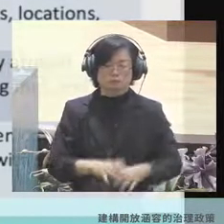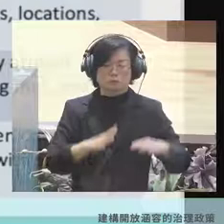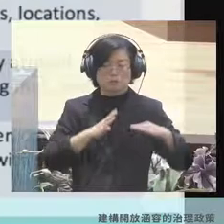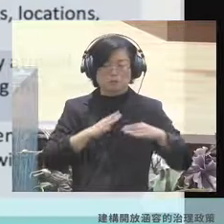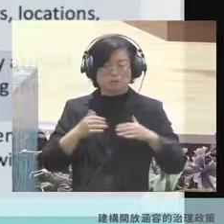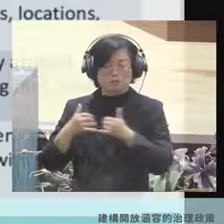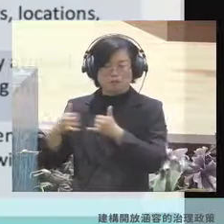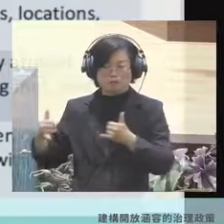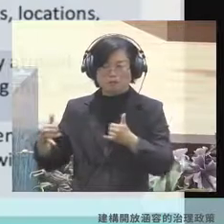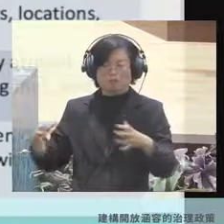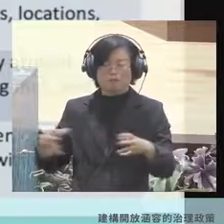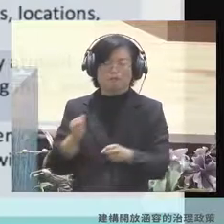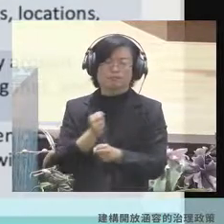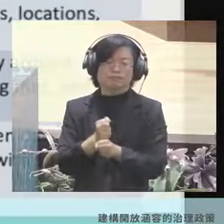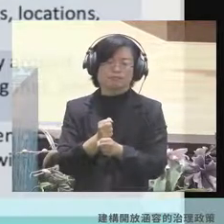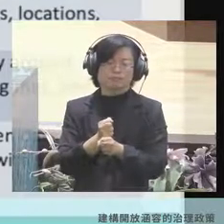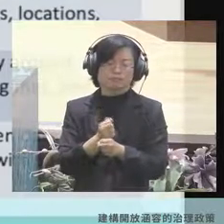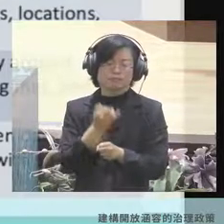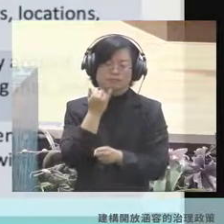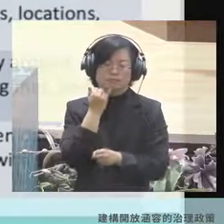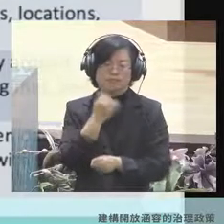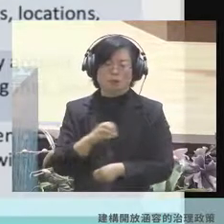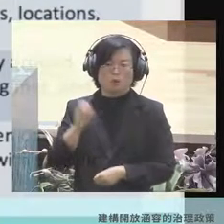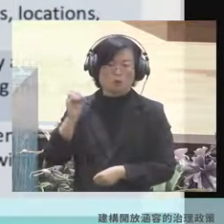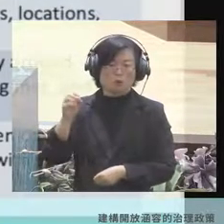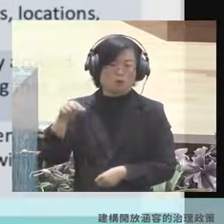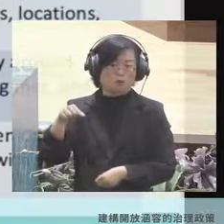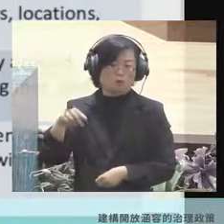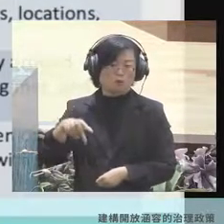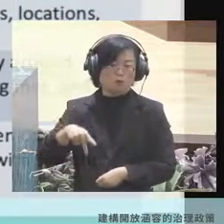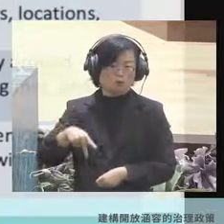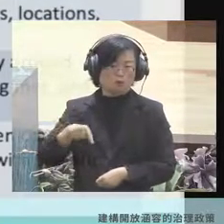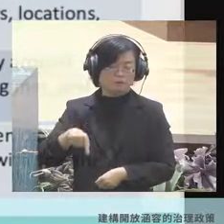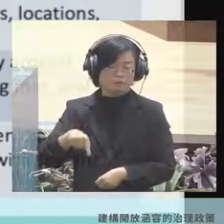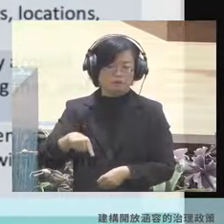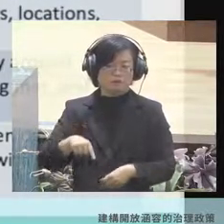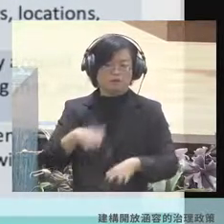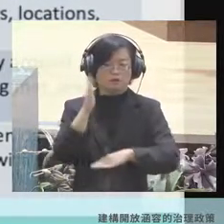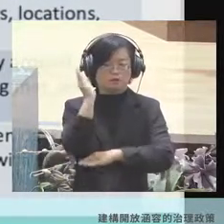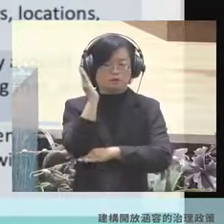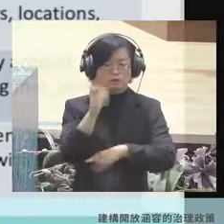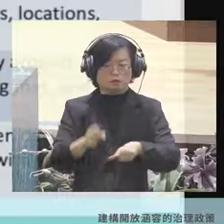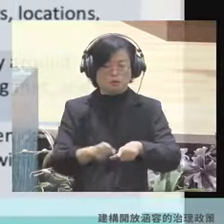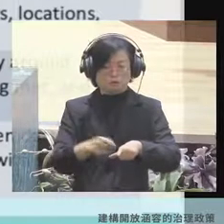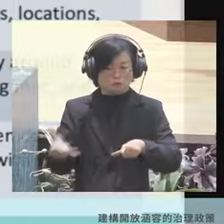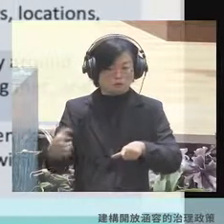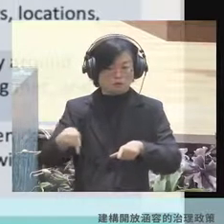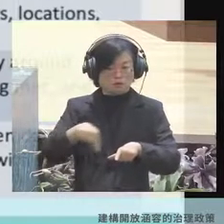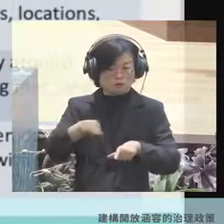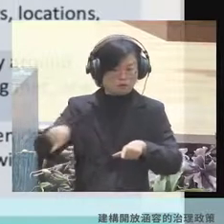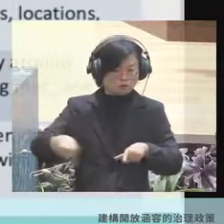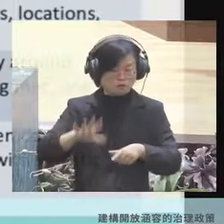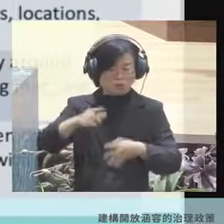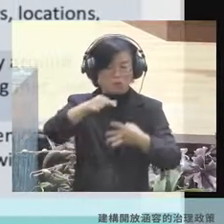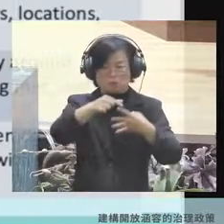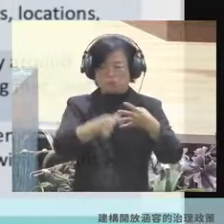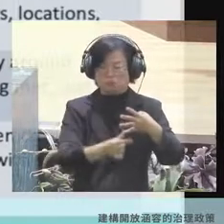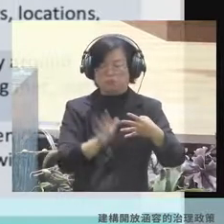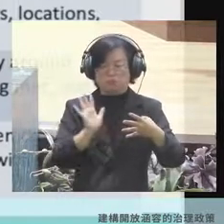basically the principles of the OGP, Open Government Partnership. So we are aligned with the OGP frameworks. So the strategy is